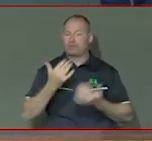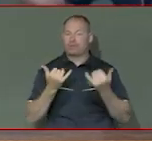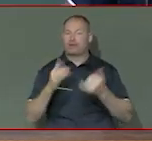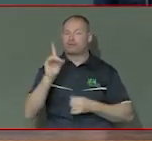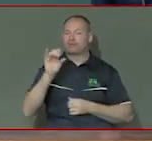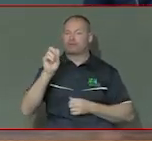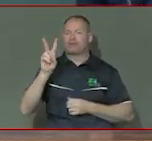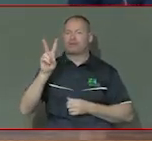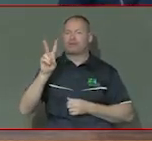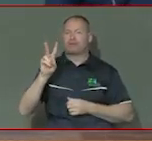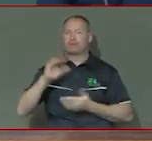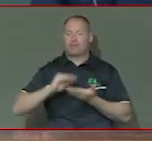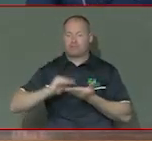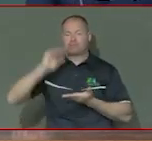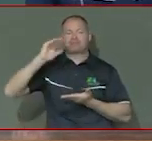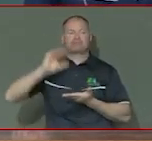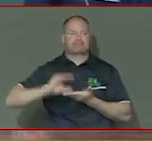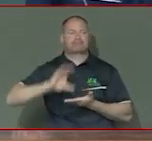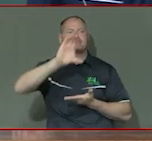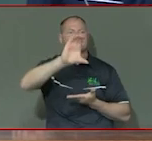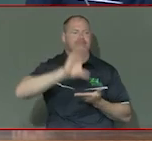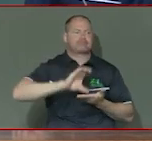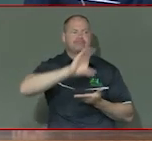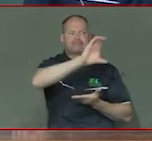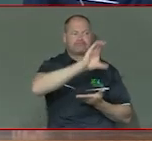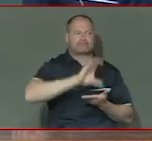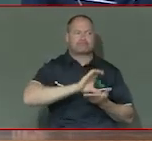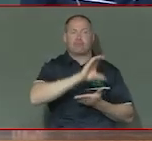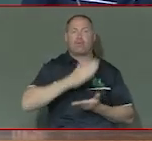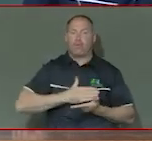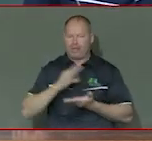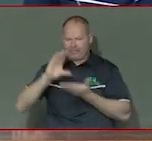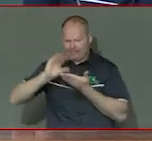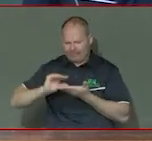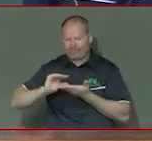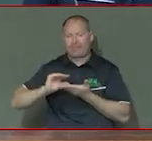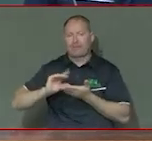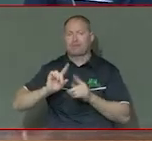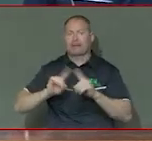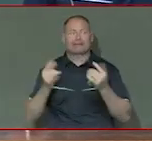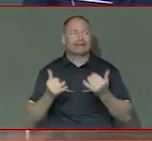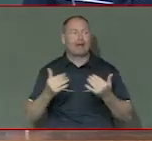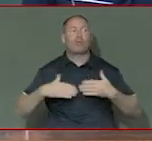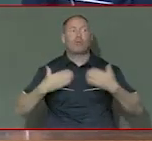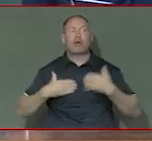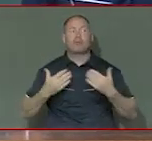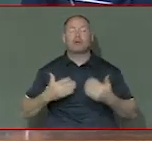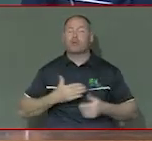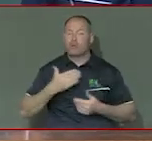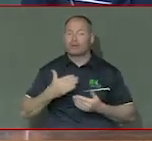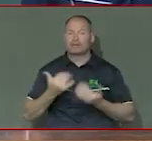than they were actually supposed to give that. All right. Any questions?